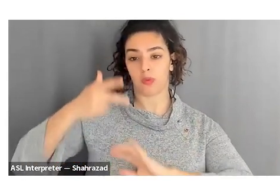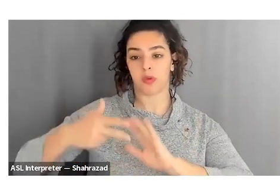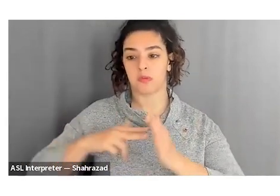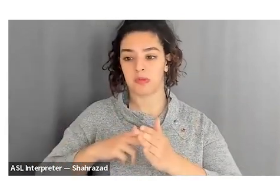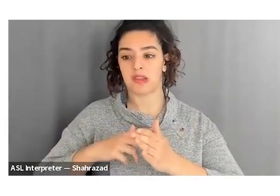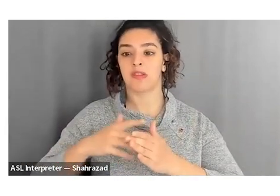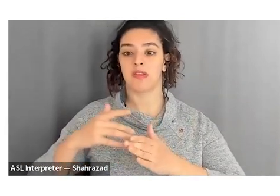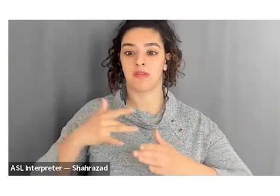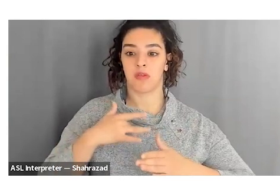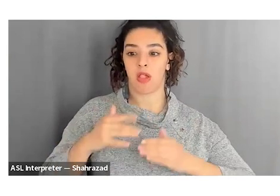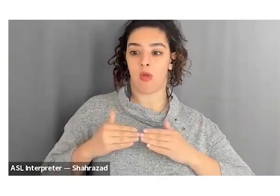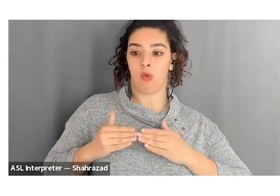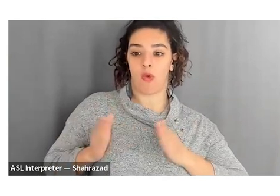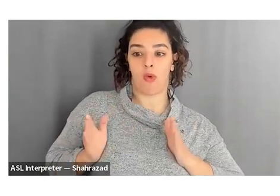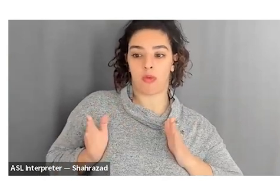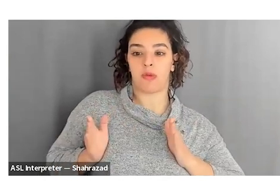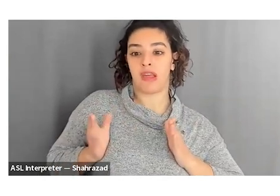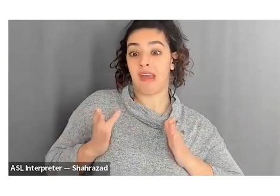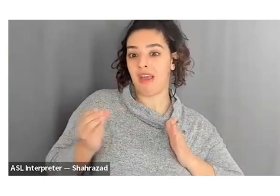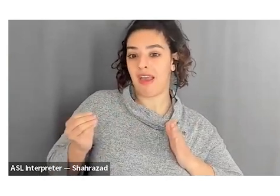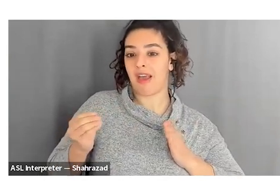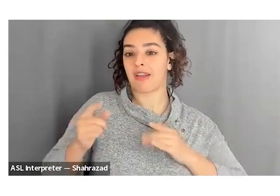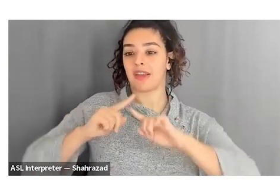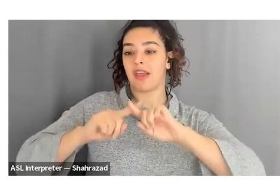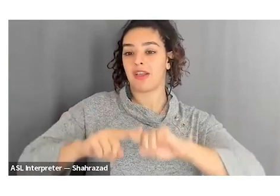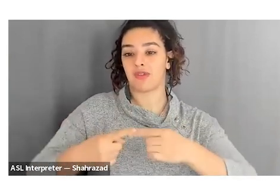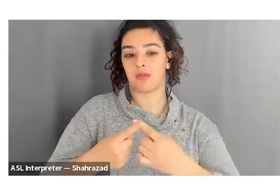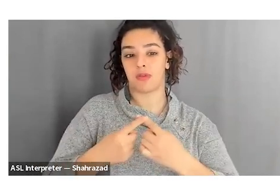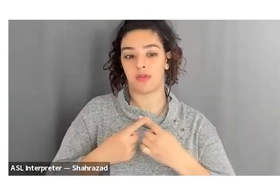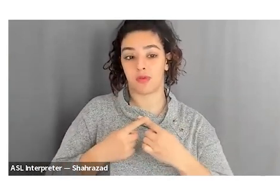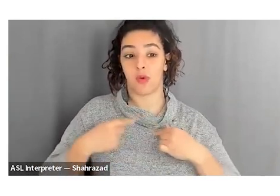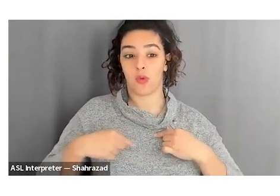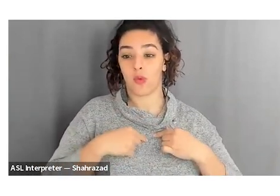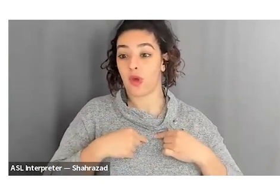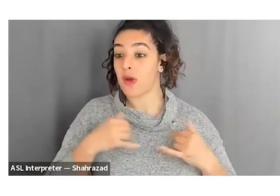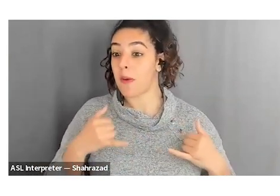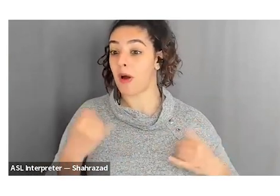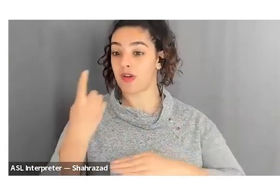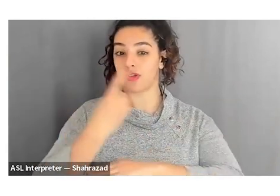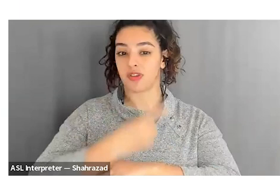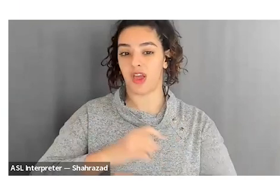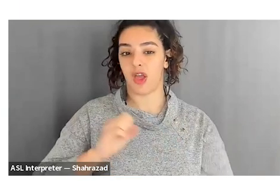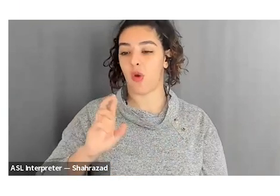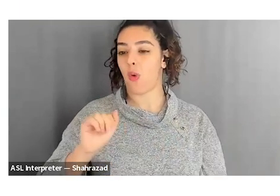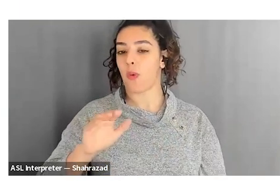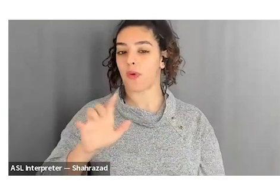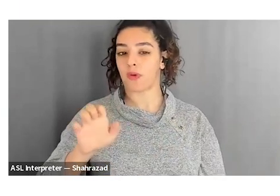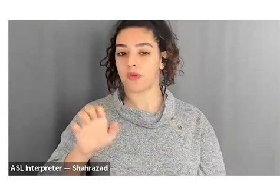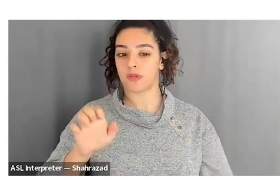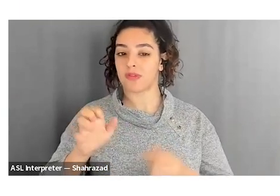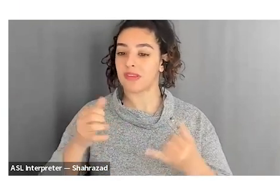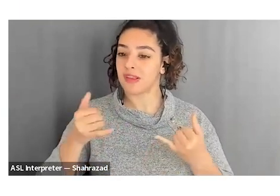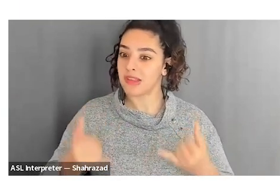and interdependent. We are modern day oracles. It's time people listen to